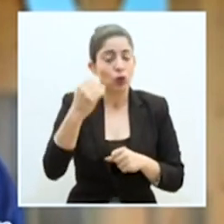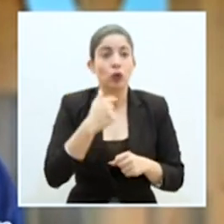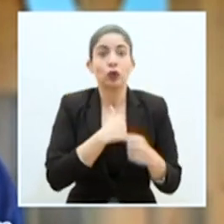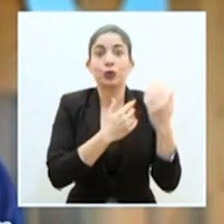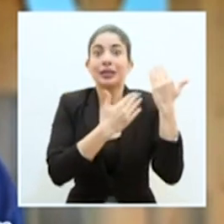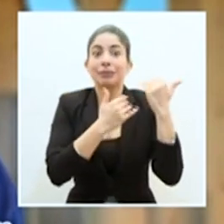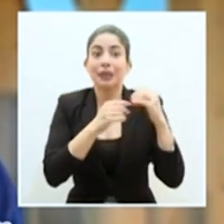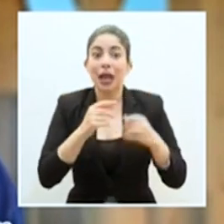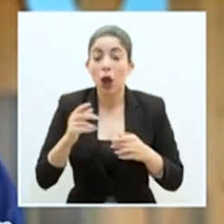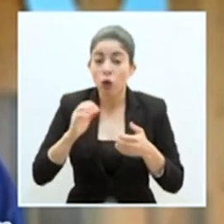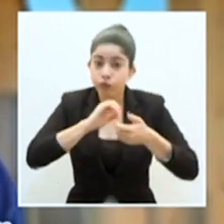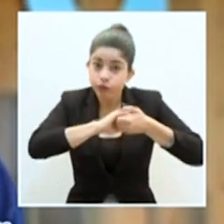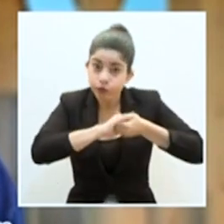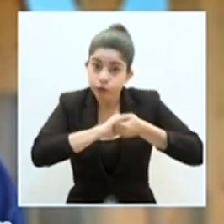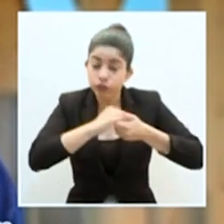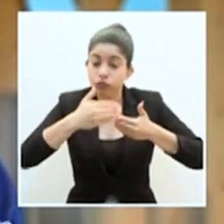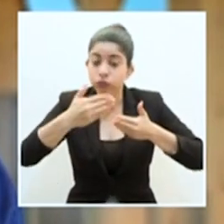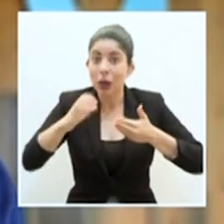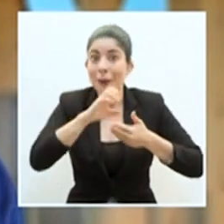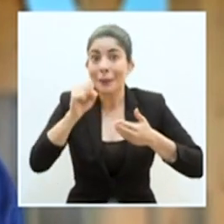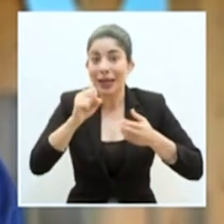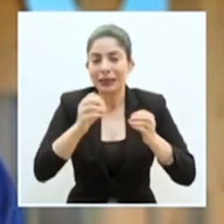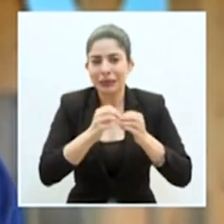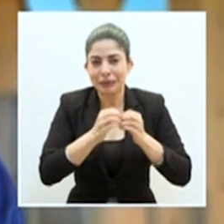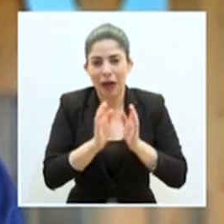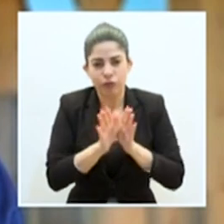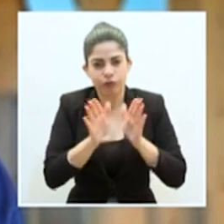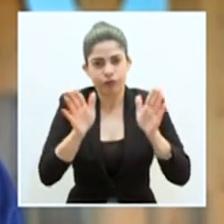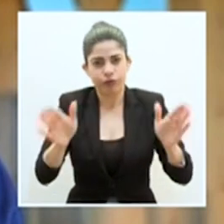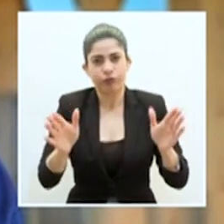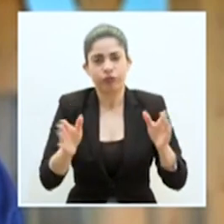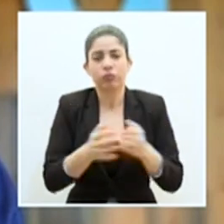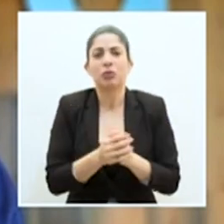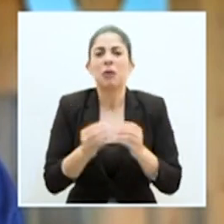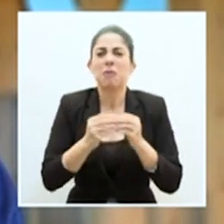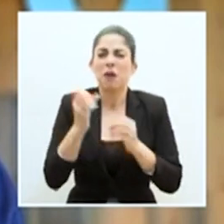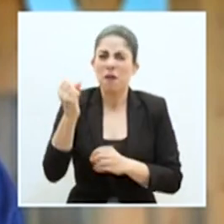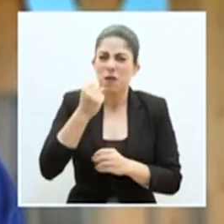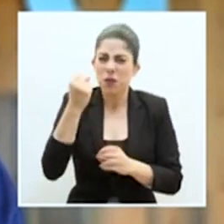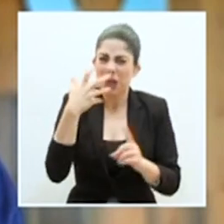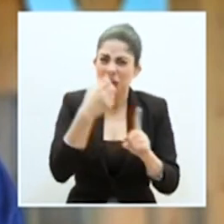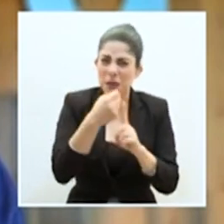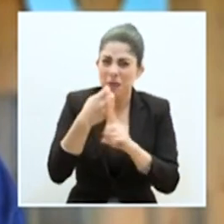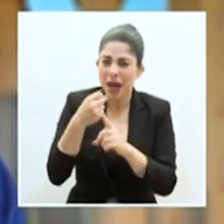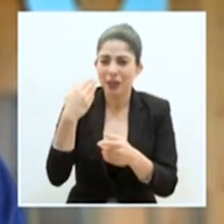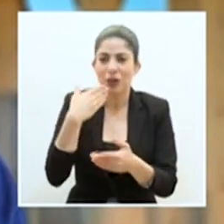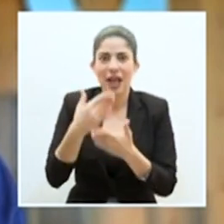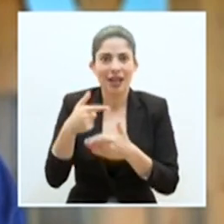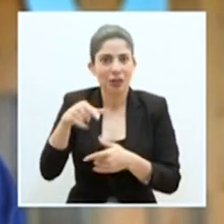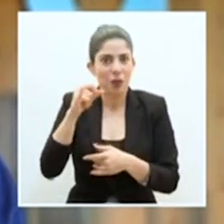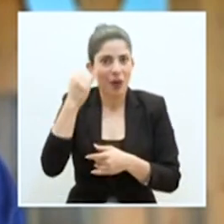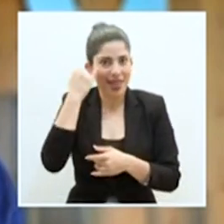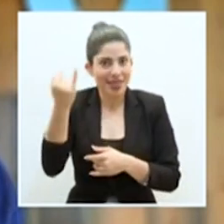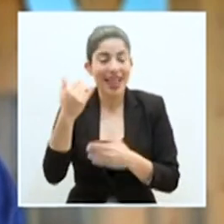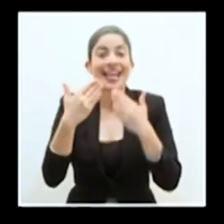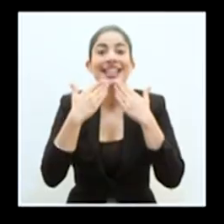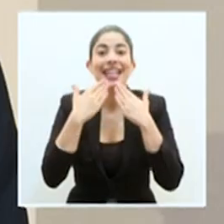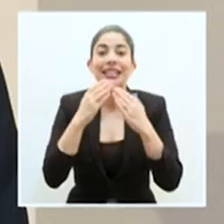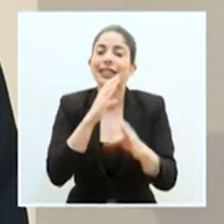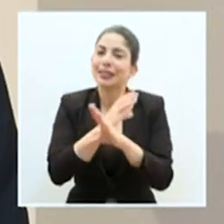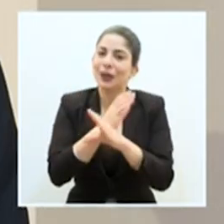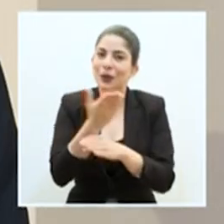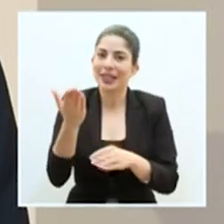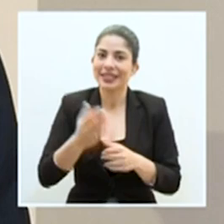forward to expanding our partnership in the months ahead and across many such bold and impactful initiatives. Thank you and stay safe.